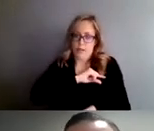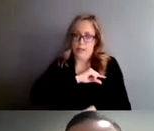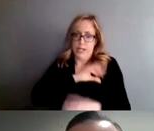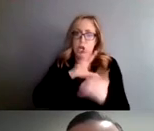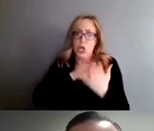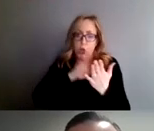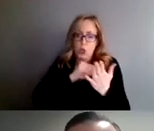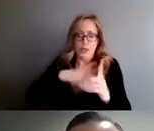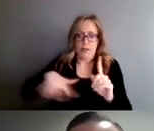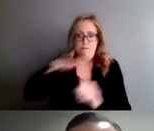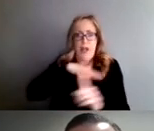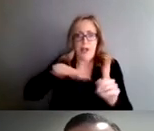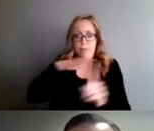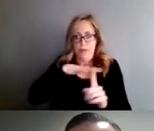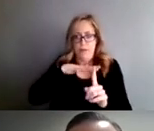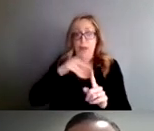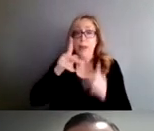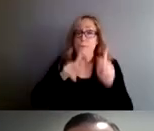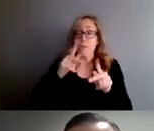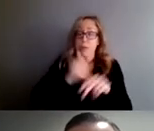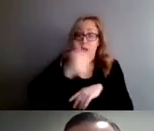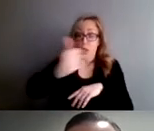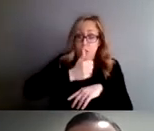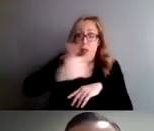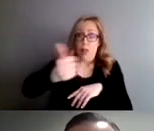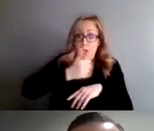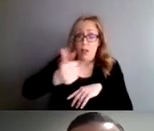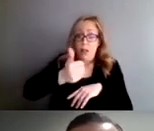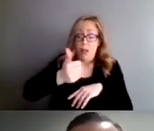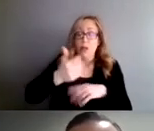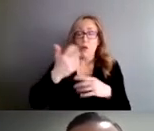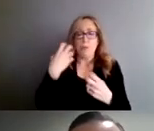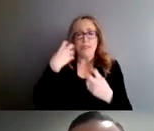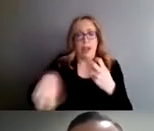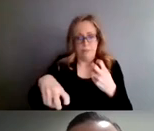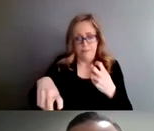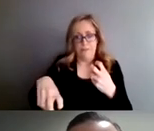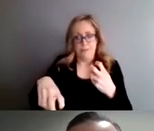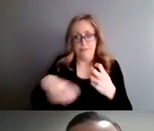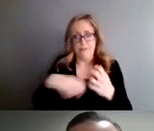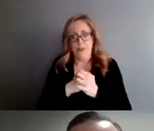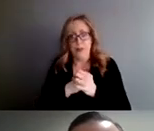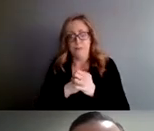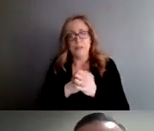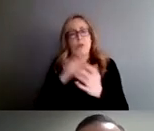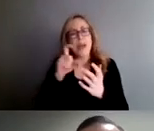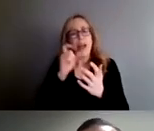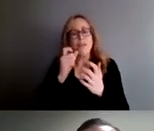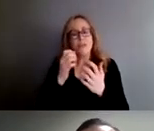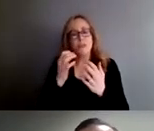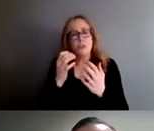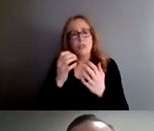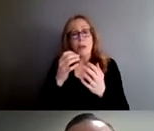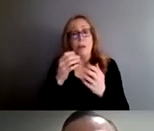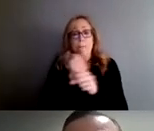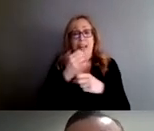and forth daily would be a challenge for the other students that are remaining for continuing to participate in a quality learning environment. So you'll make a